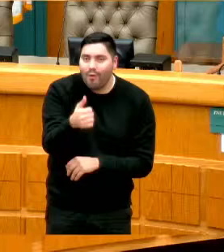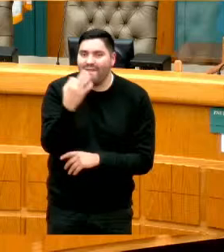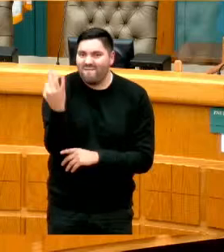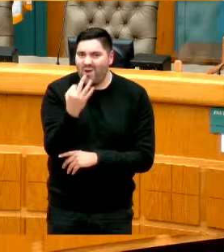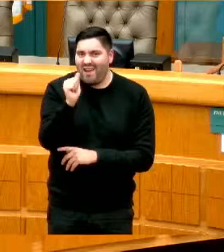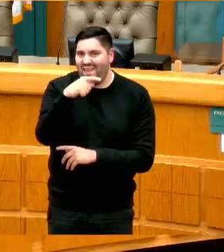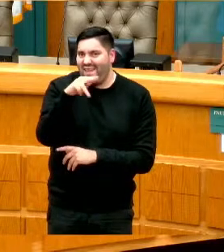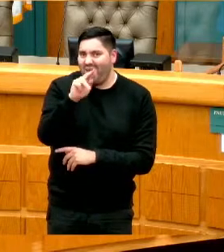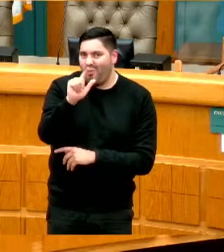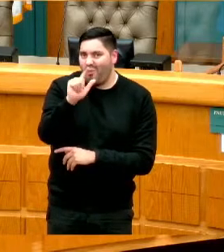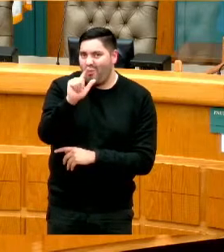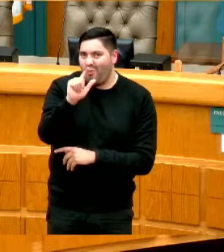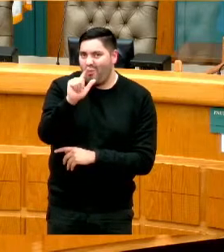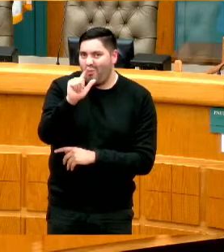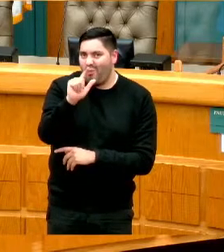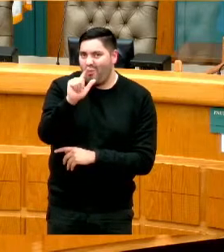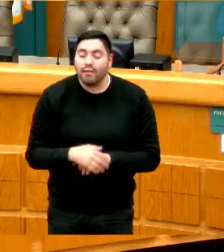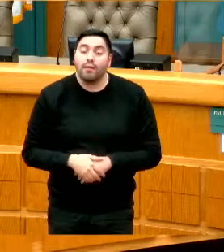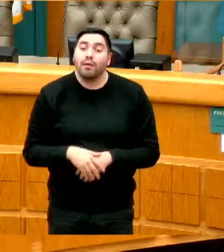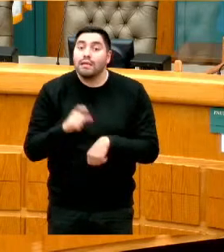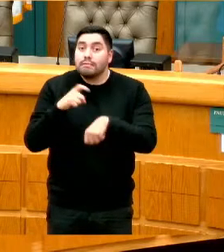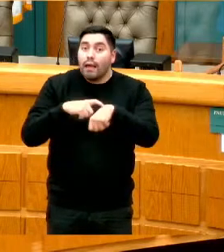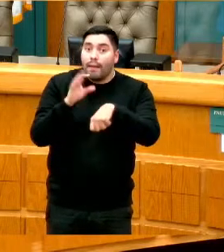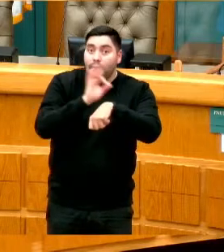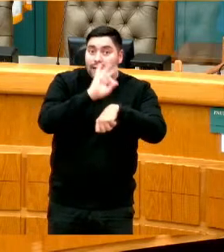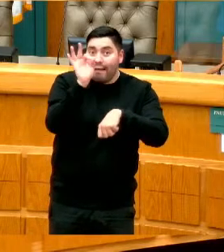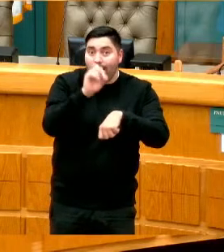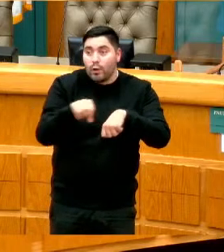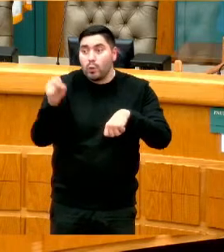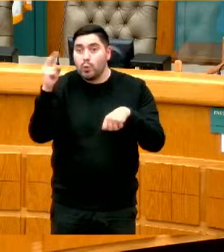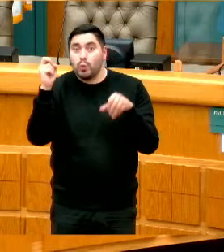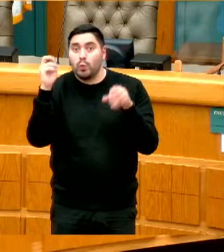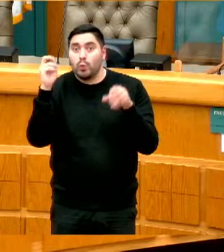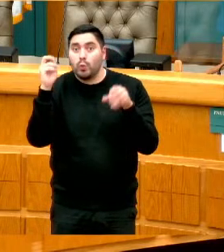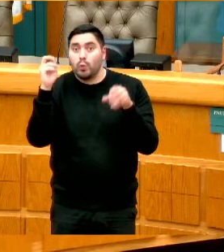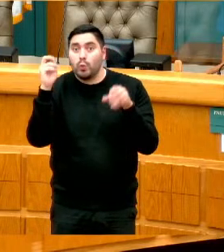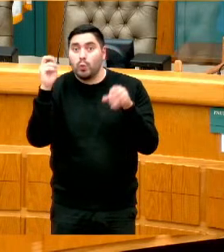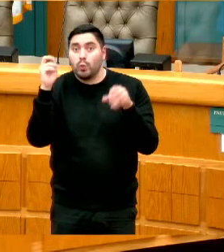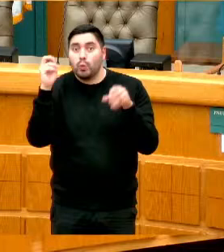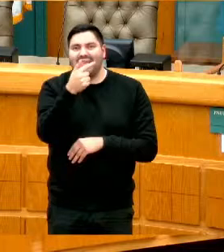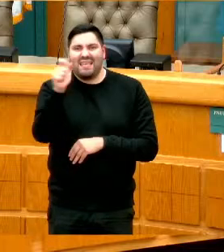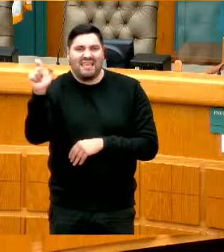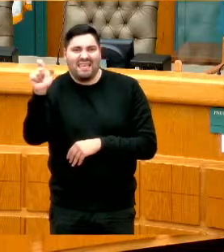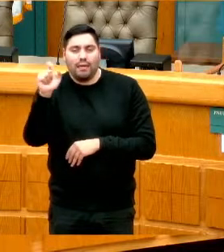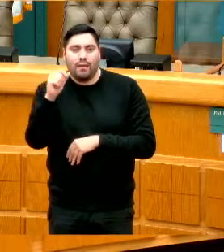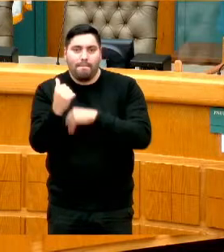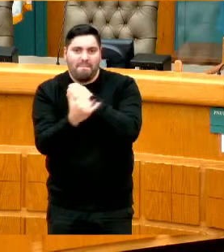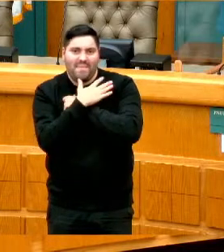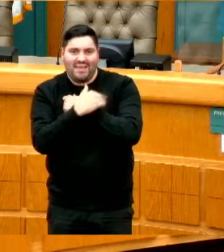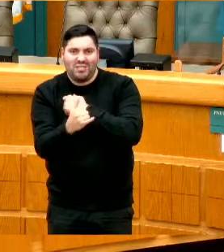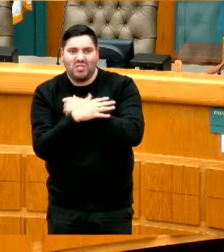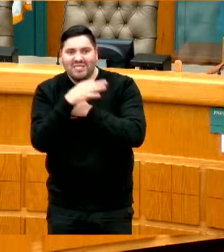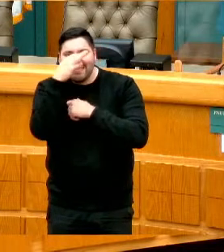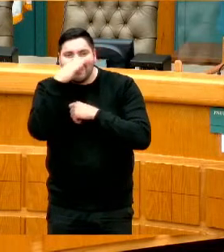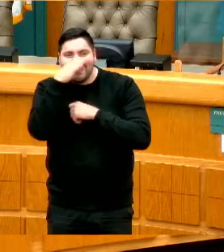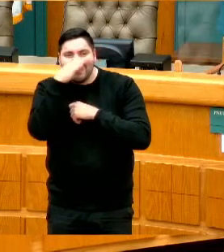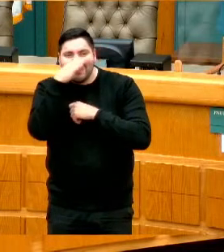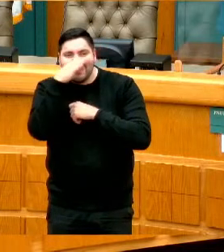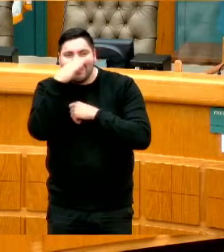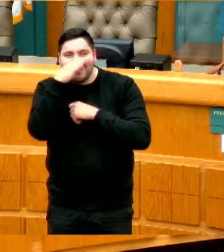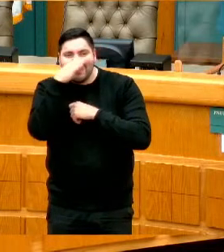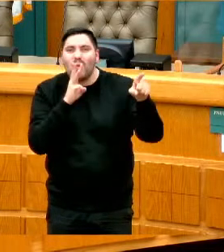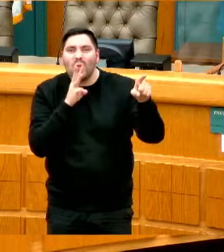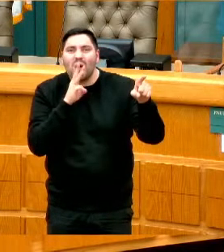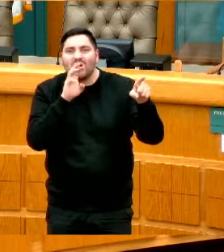April 2nd. It'll be from 9 a.m. to noon at McGee Beach, right here near downtown at Water's Edge